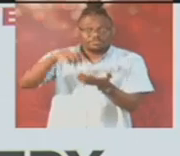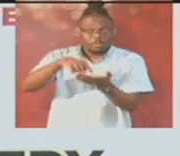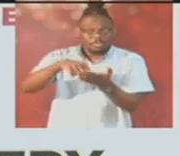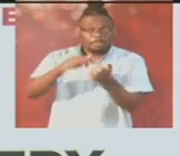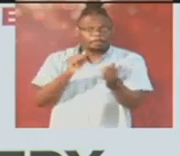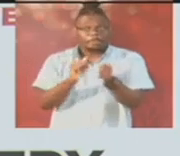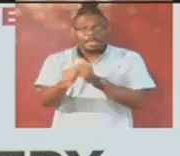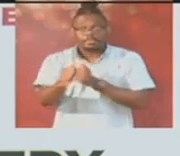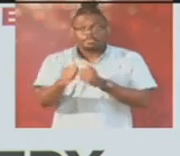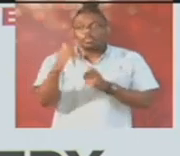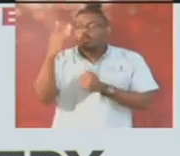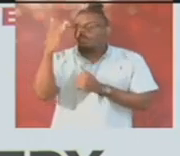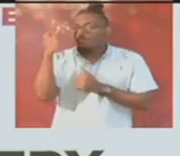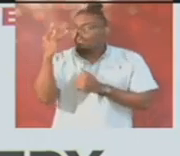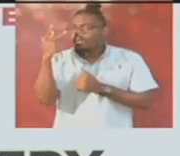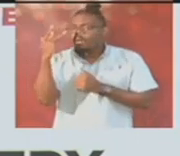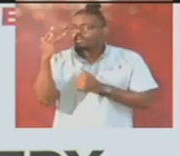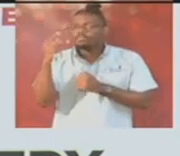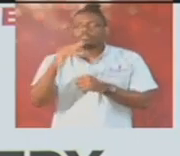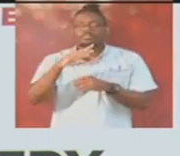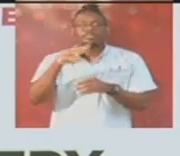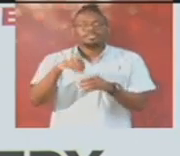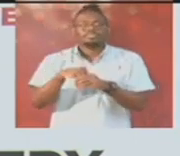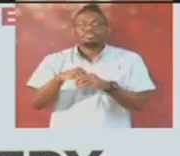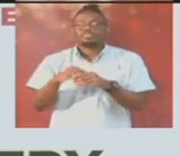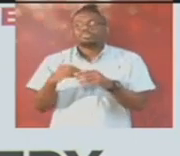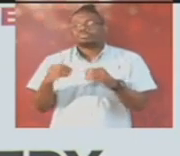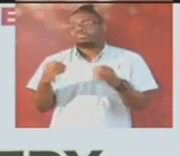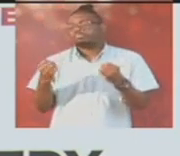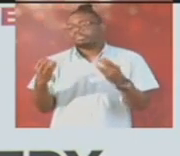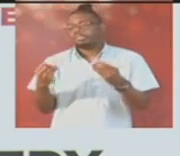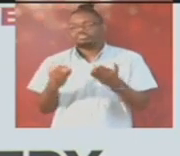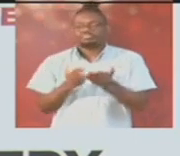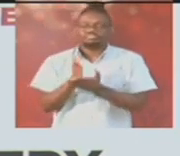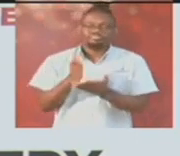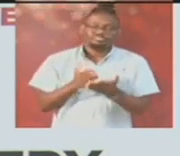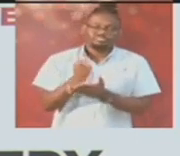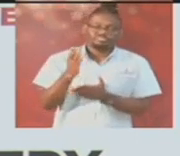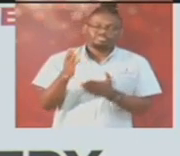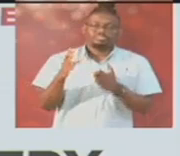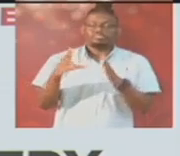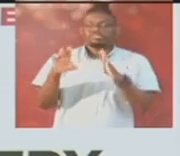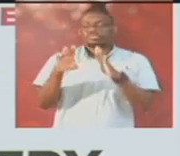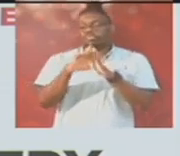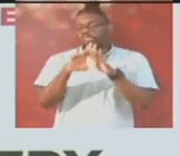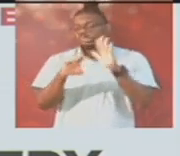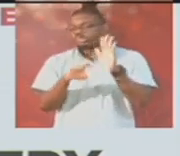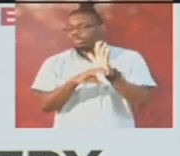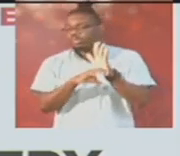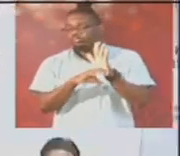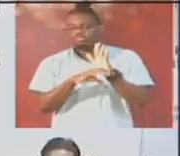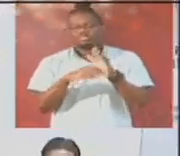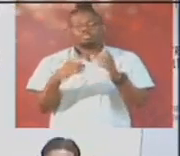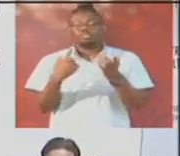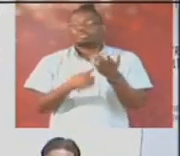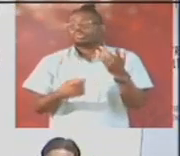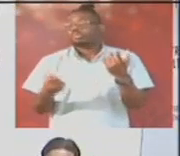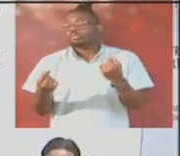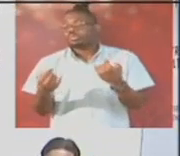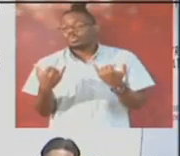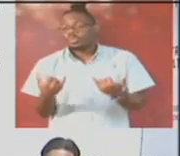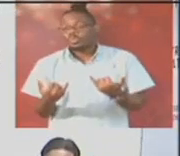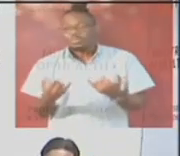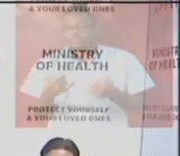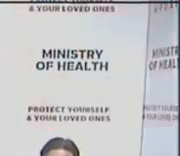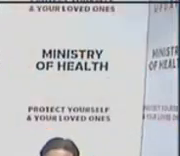many rights under the Constitution. So at this point in time, that may be a non-starter. Thank you very much, Rashad. And